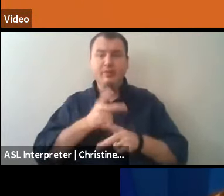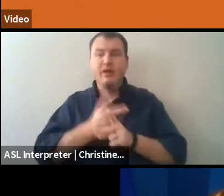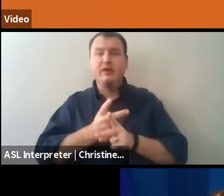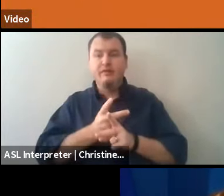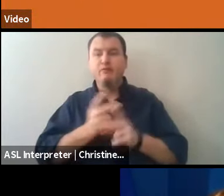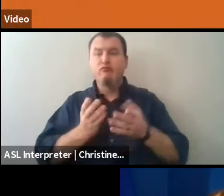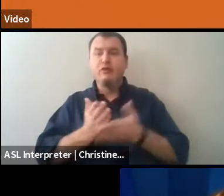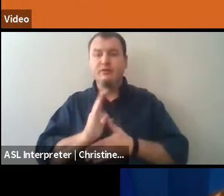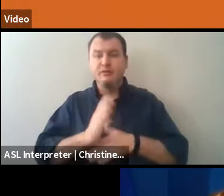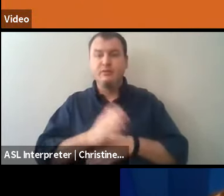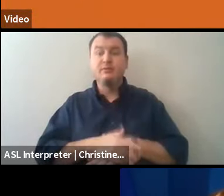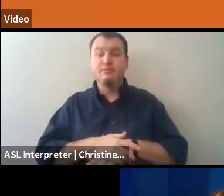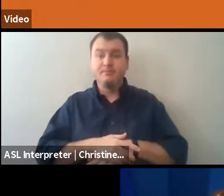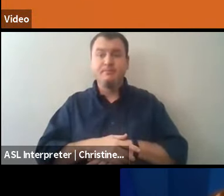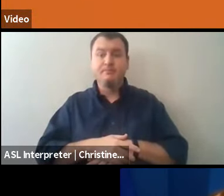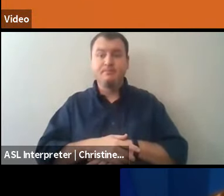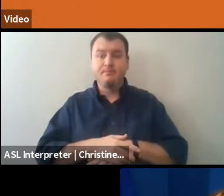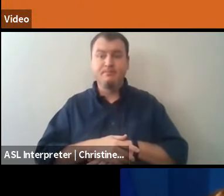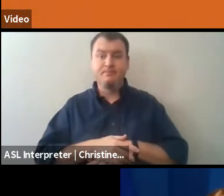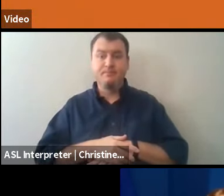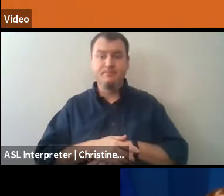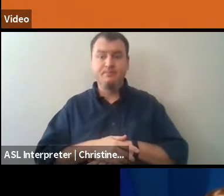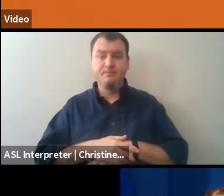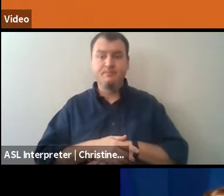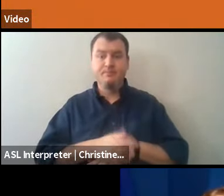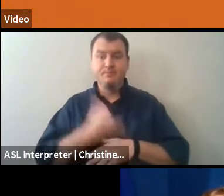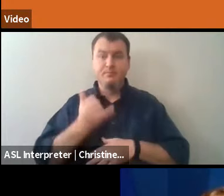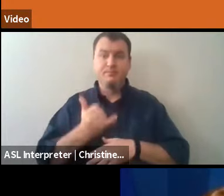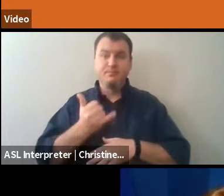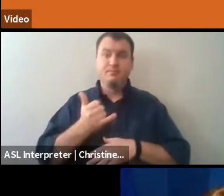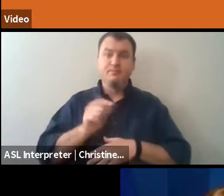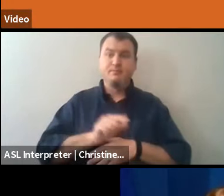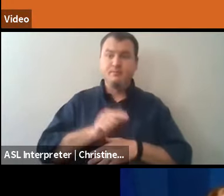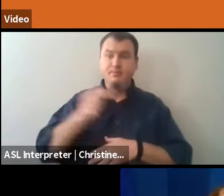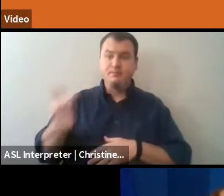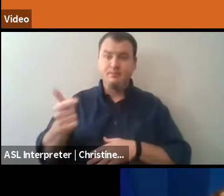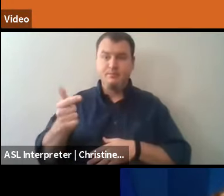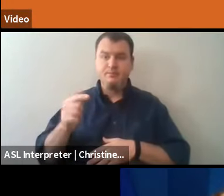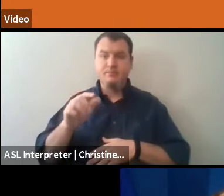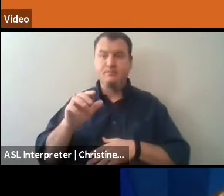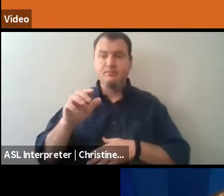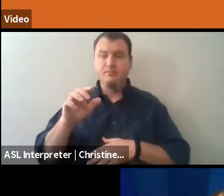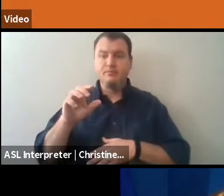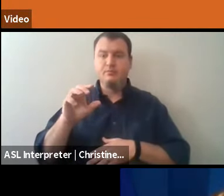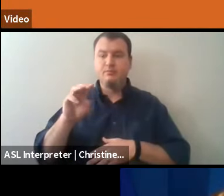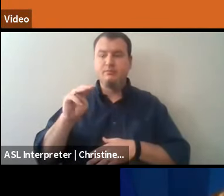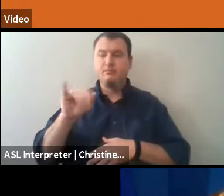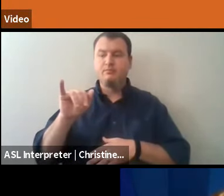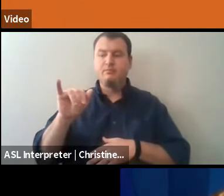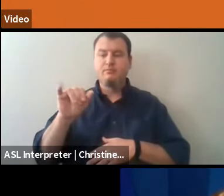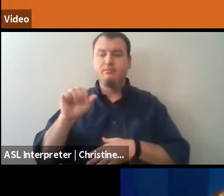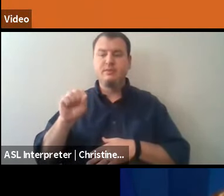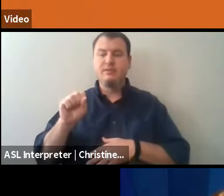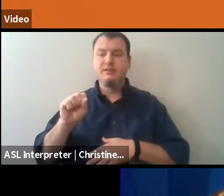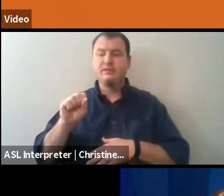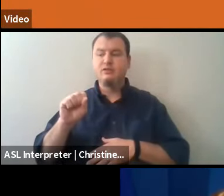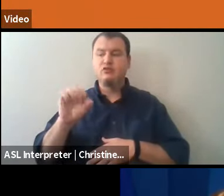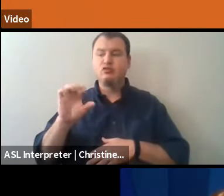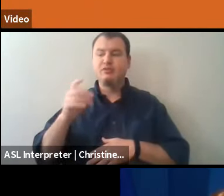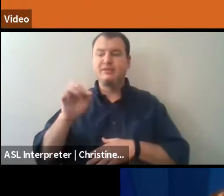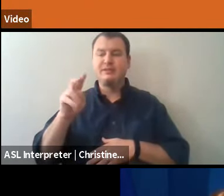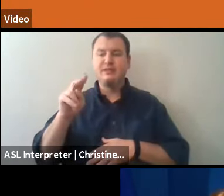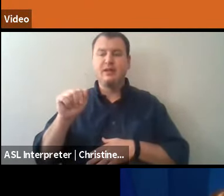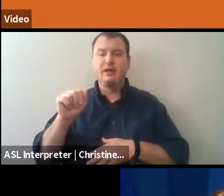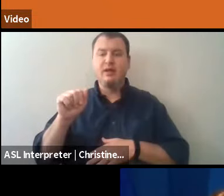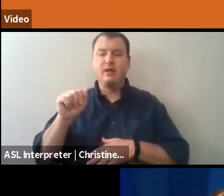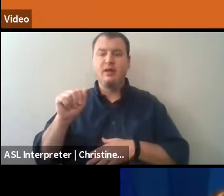rights. I'm going to turn now to Ms. Christina Galak, who is the State Secretary for Foreign Affairs